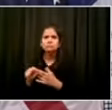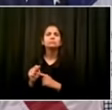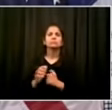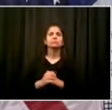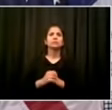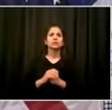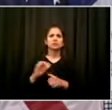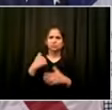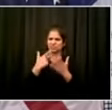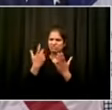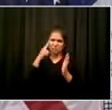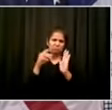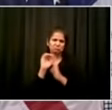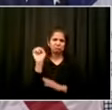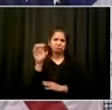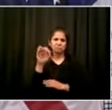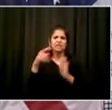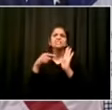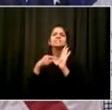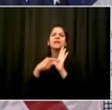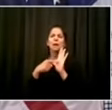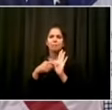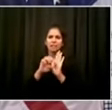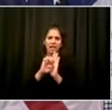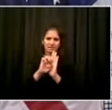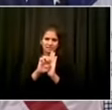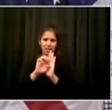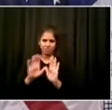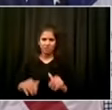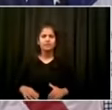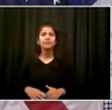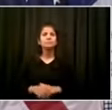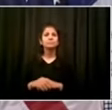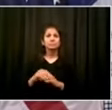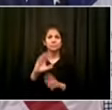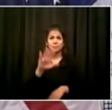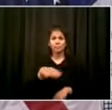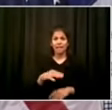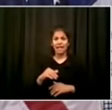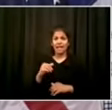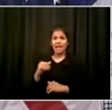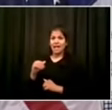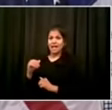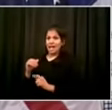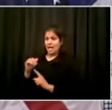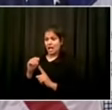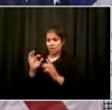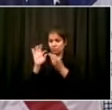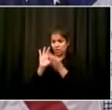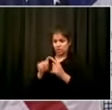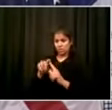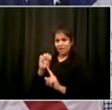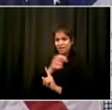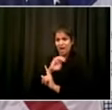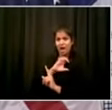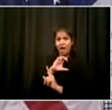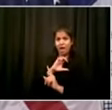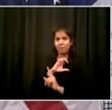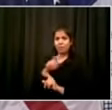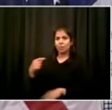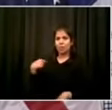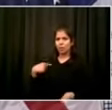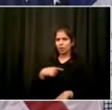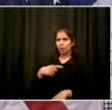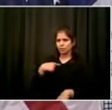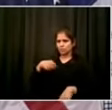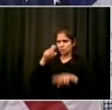the NYPD and the Civilian Complaint Review Board will be investigated. I want to see where it is appropriate that there be disciplinary action, that